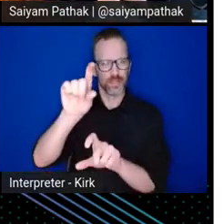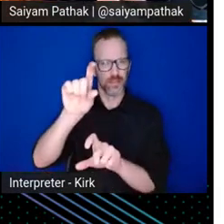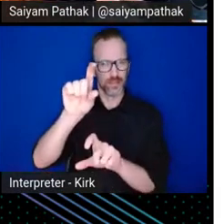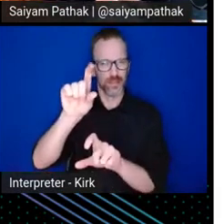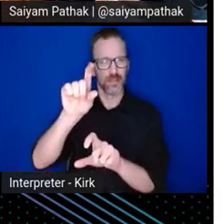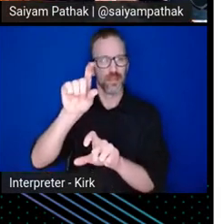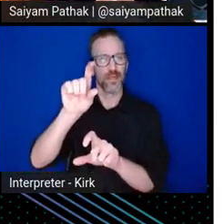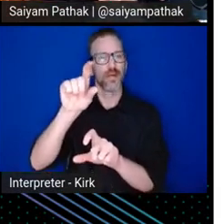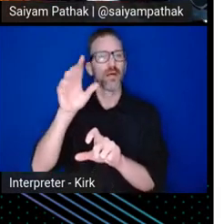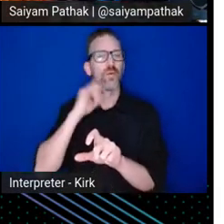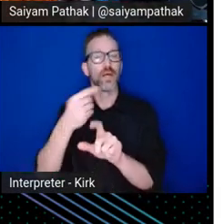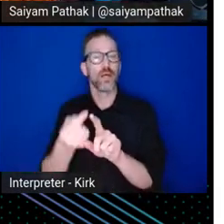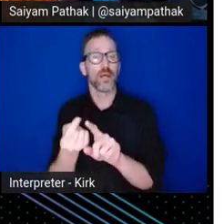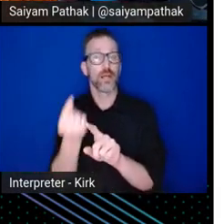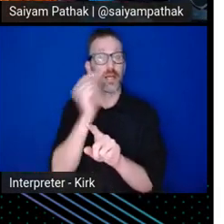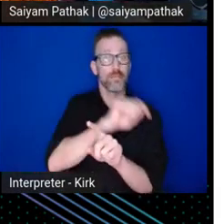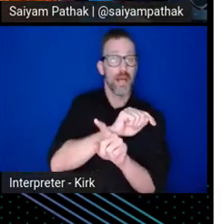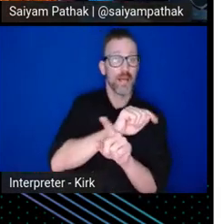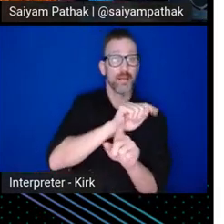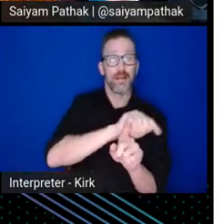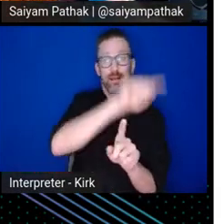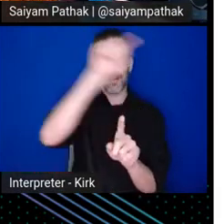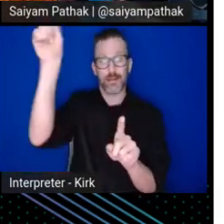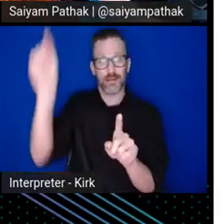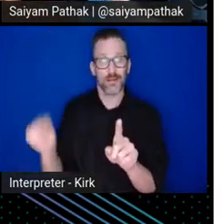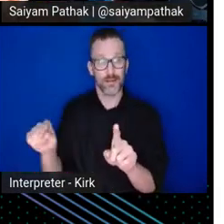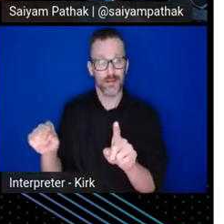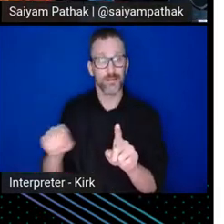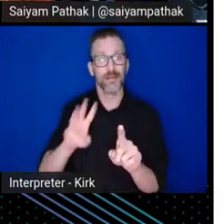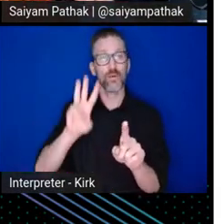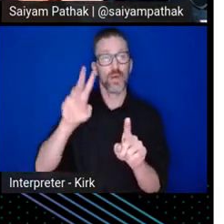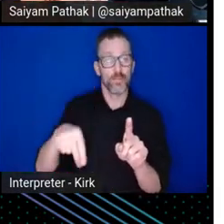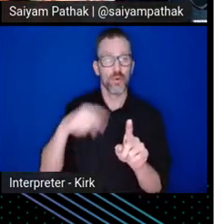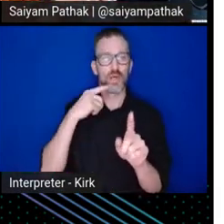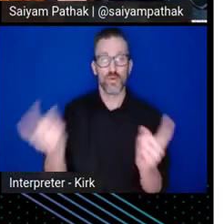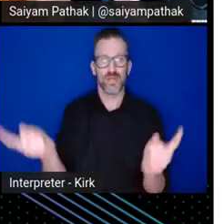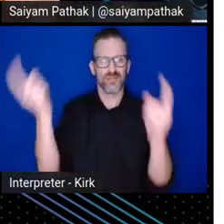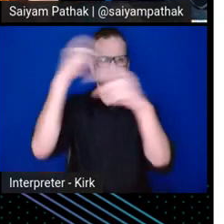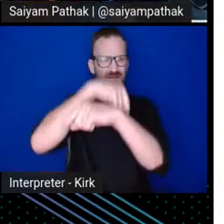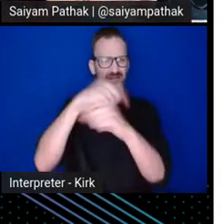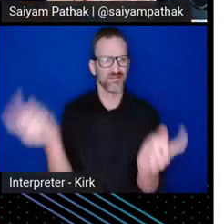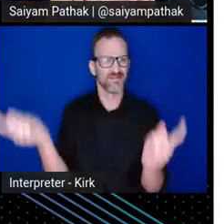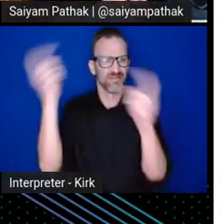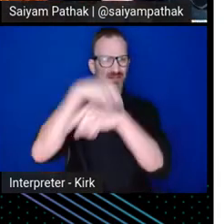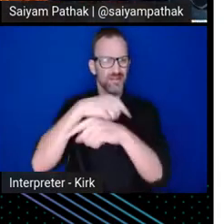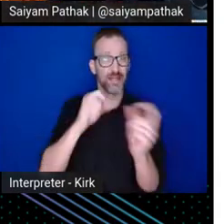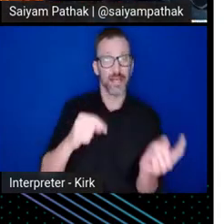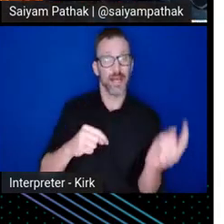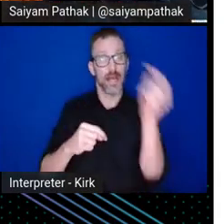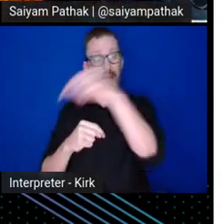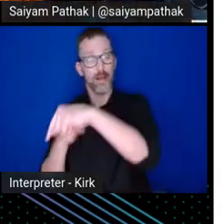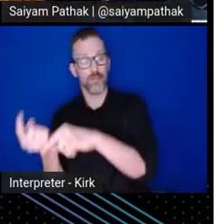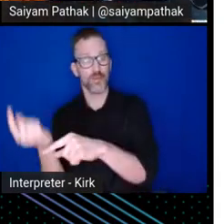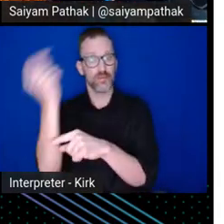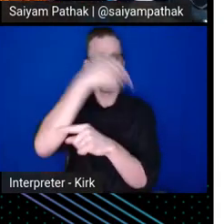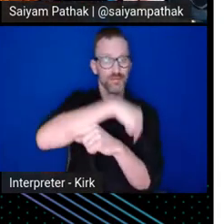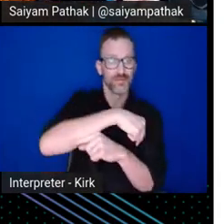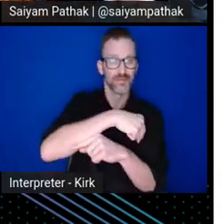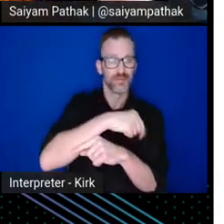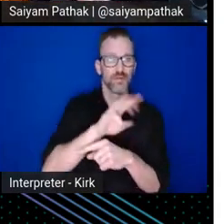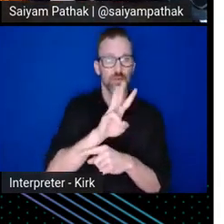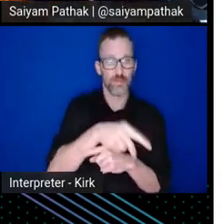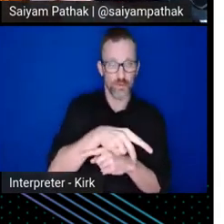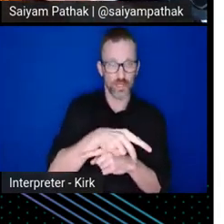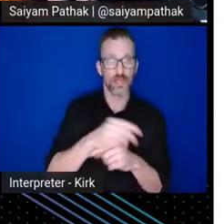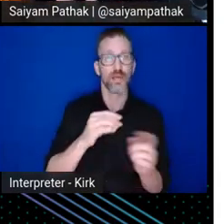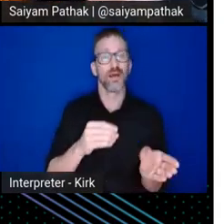connects back to the Waypoint. So Waypoint is not going over there. There is a backward connection, outbound connection from the Waypoint runner, and that is done. And